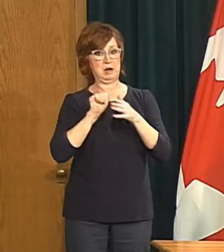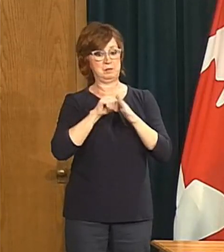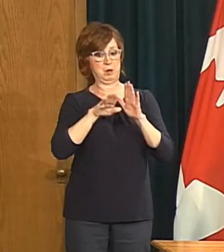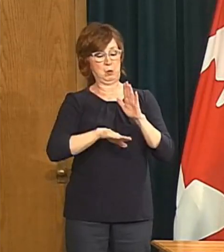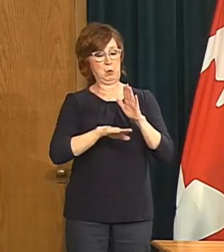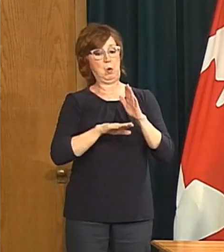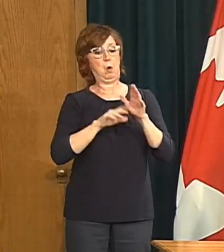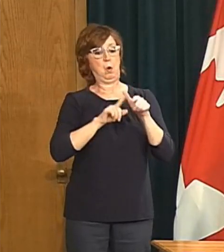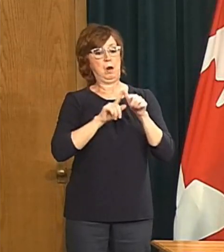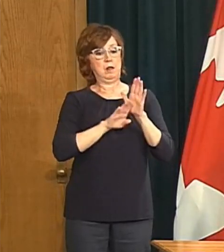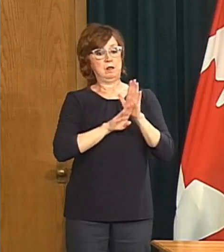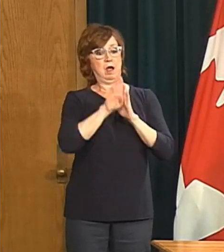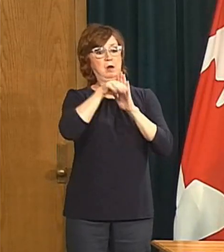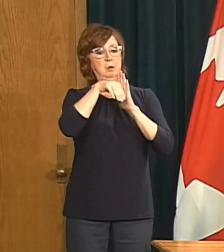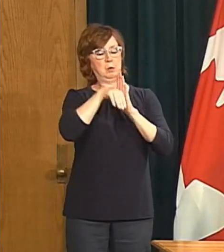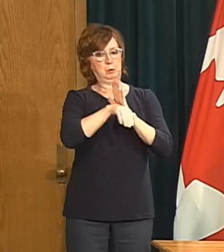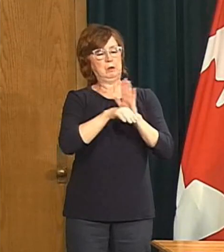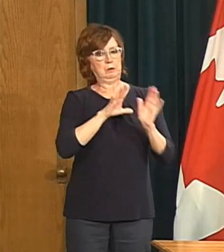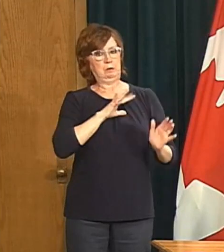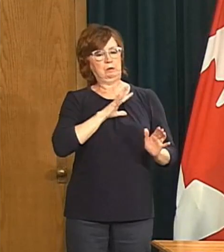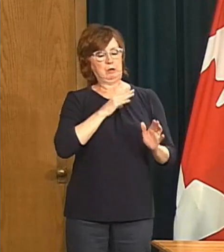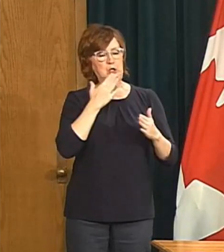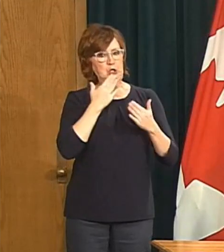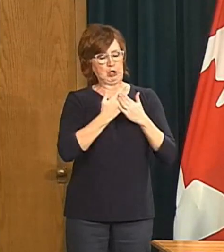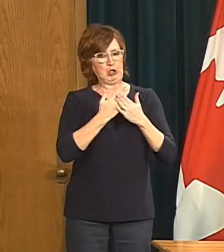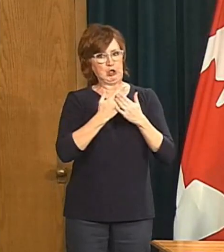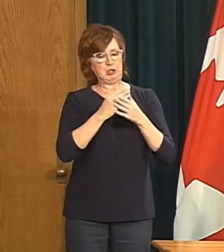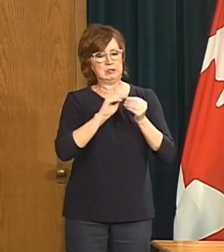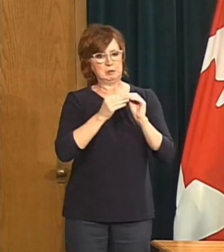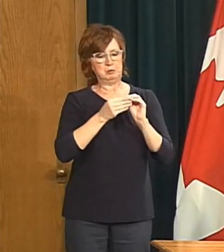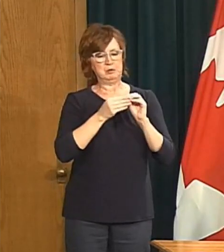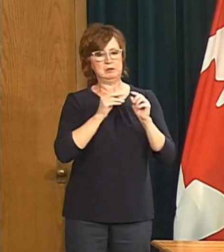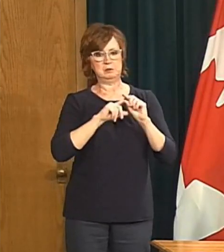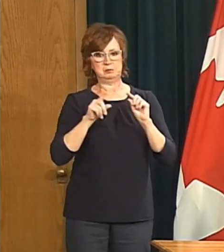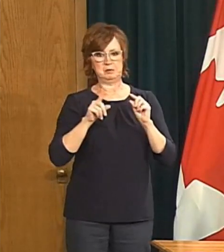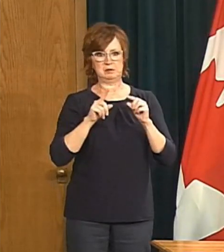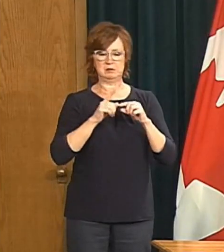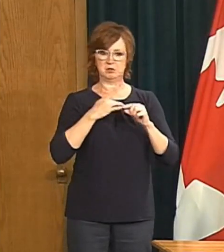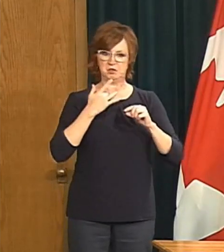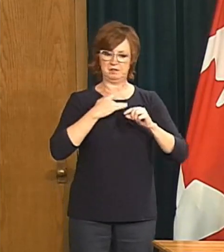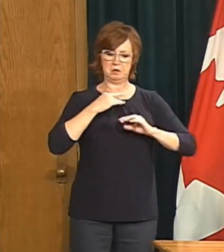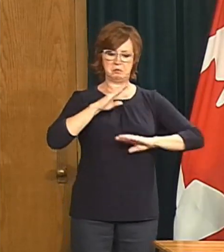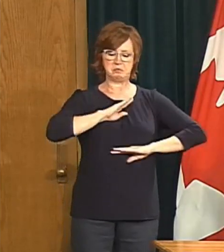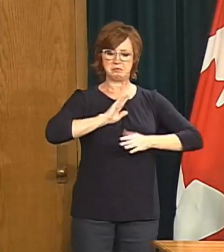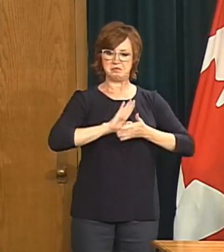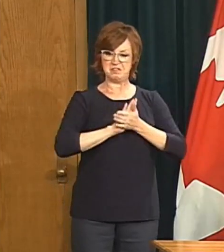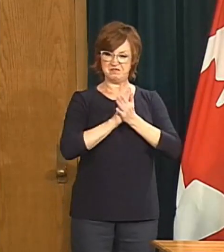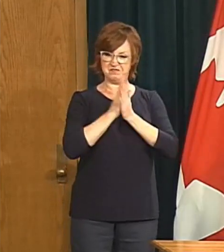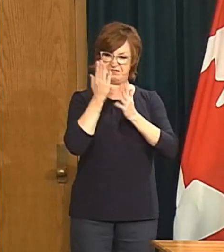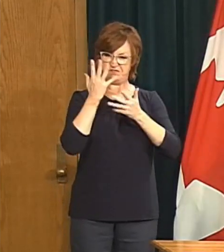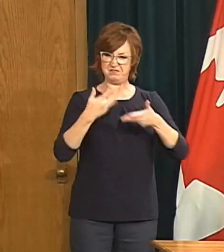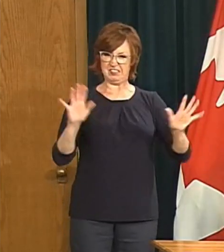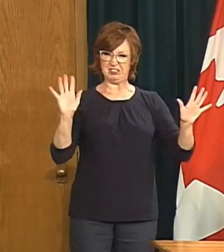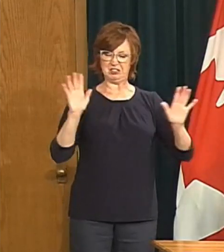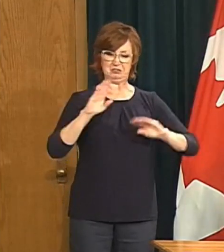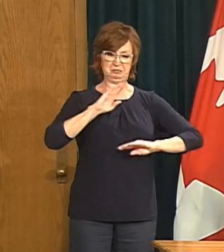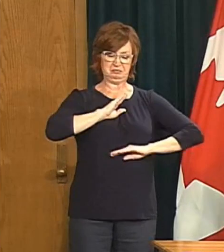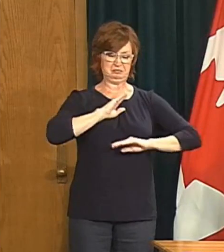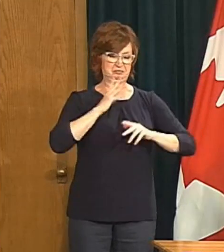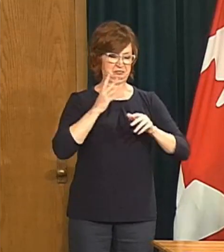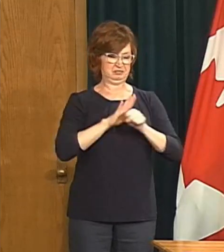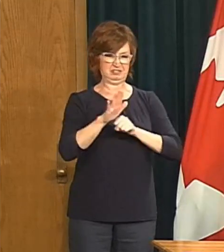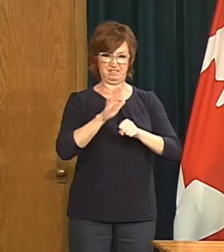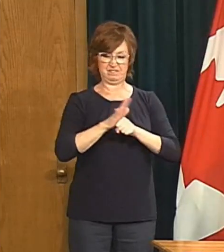is a reason for complacency, but it is a reason for cautious optimism. And it means that we can start to think